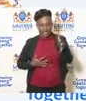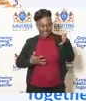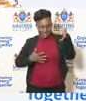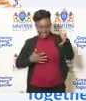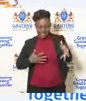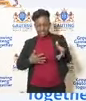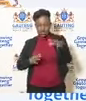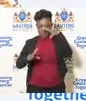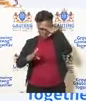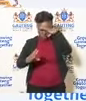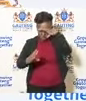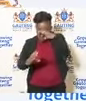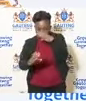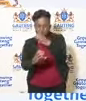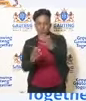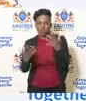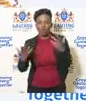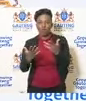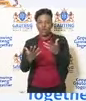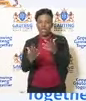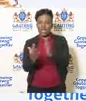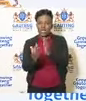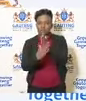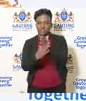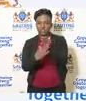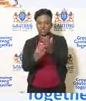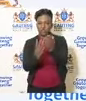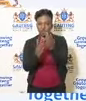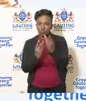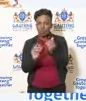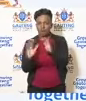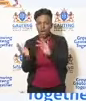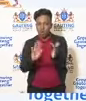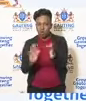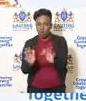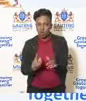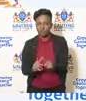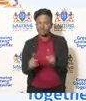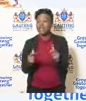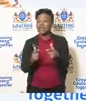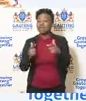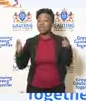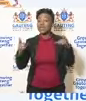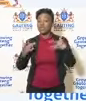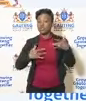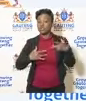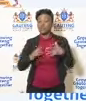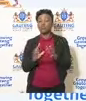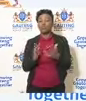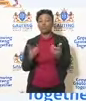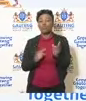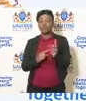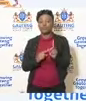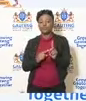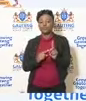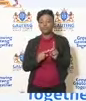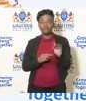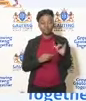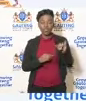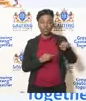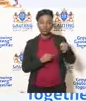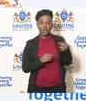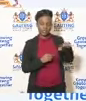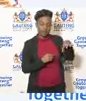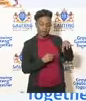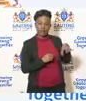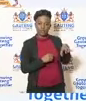dedicate interventions in those areas. So what would be our big concern? In Johannesburg, we've got the